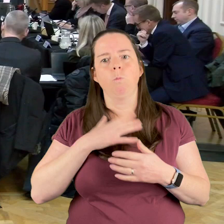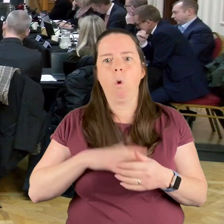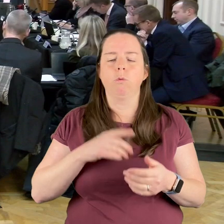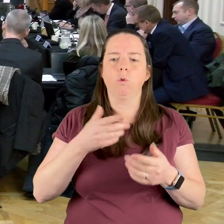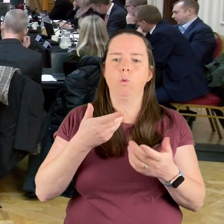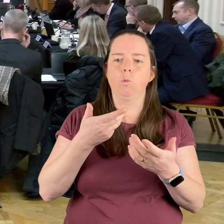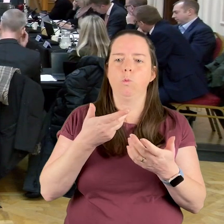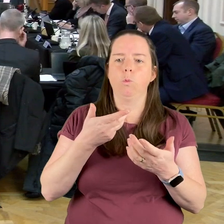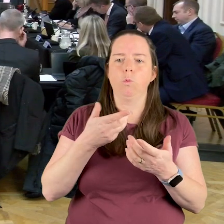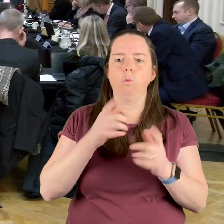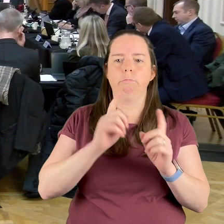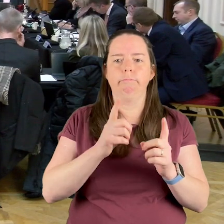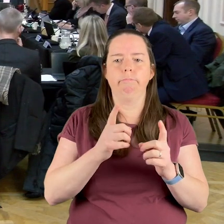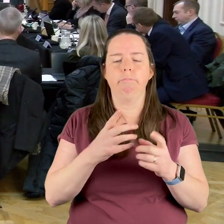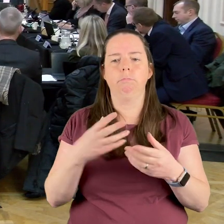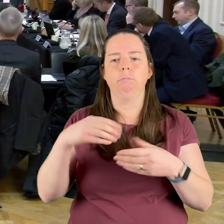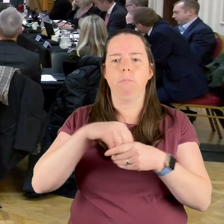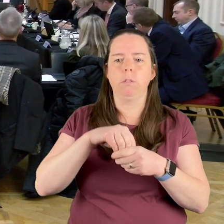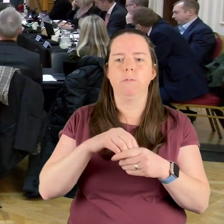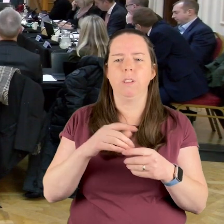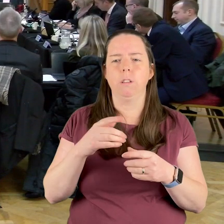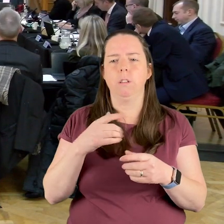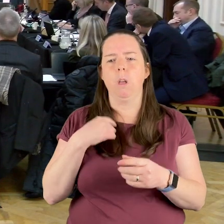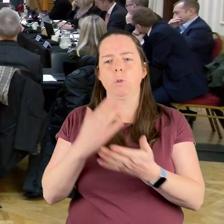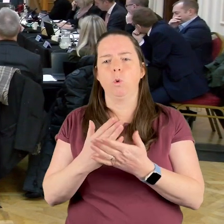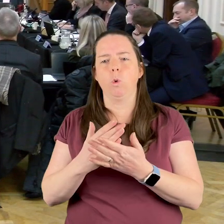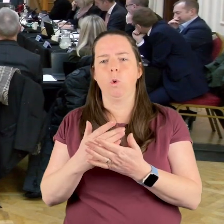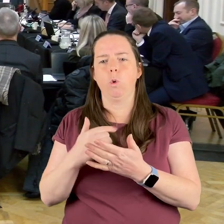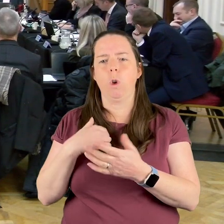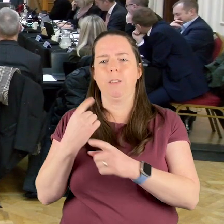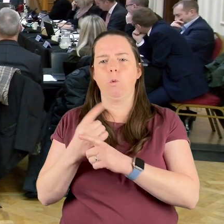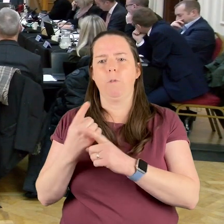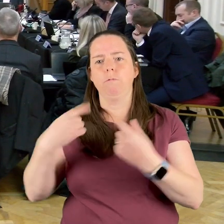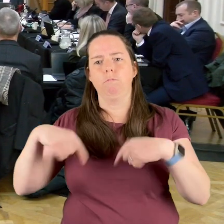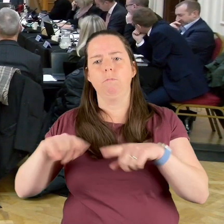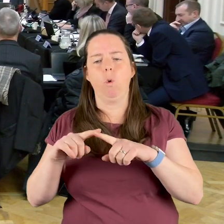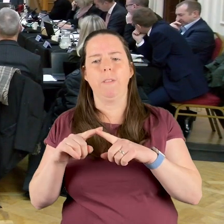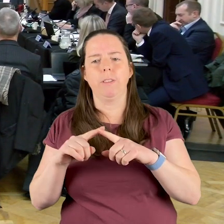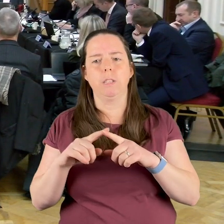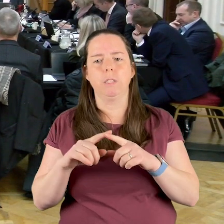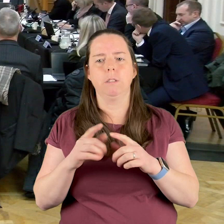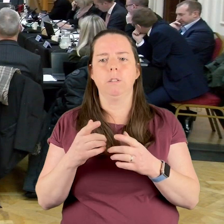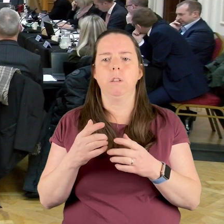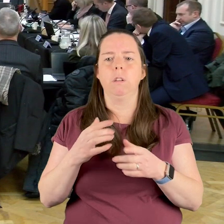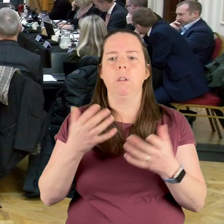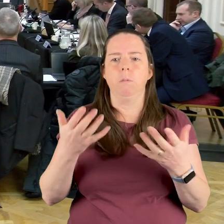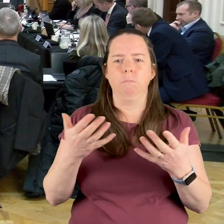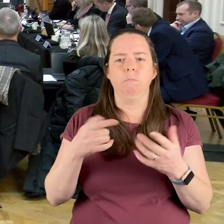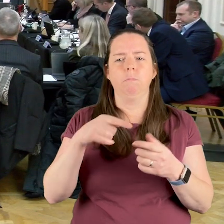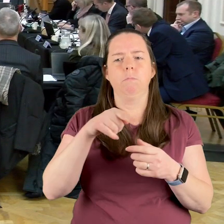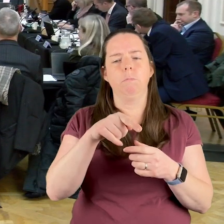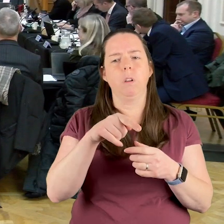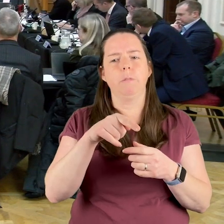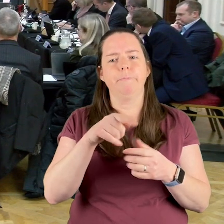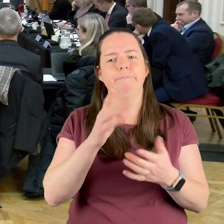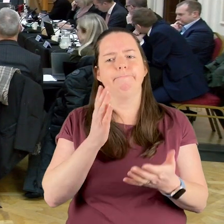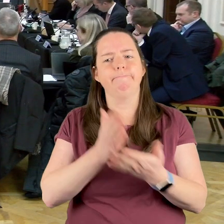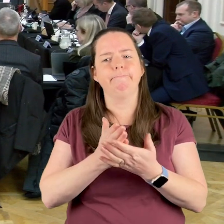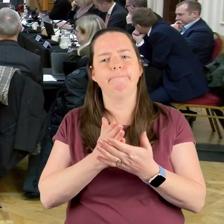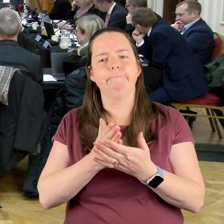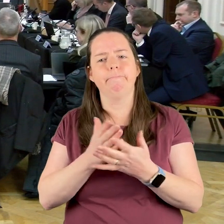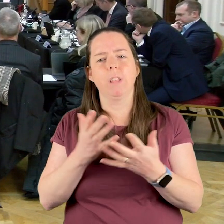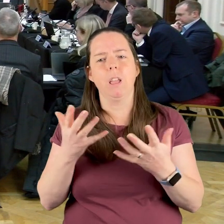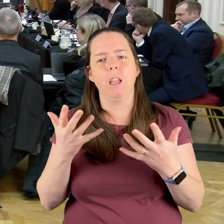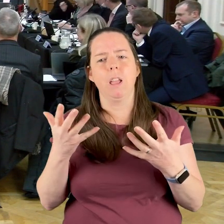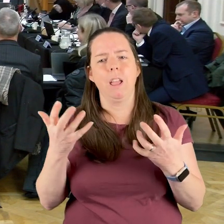So public health included, I think you're right, and we'd love to, part of it, and I'm sure I speak for all of us, particularly as both